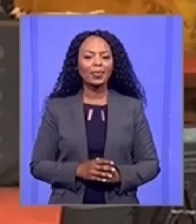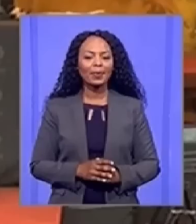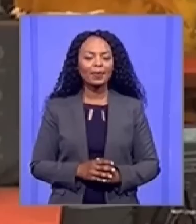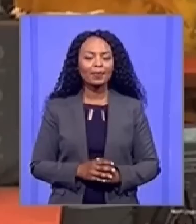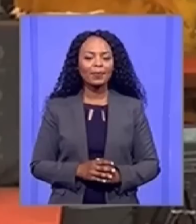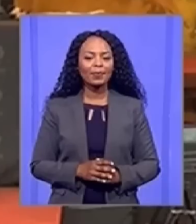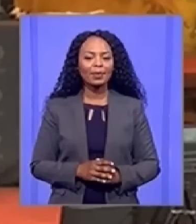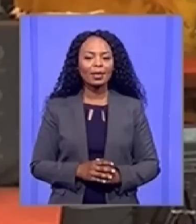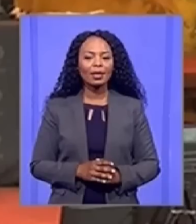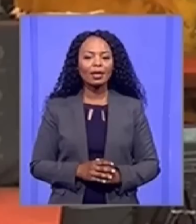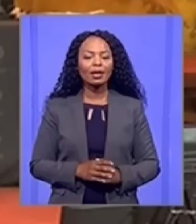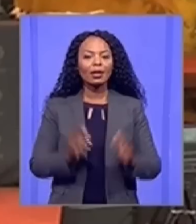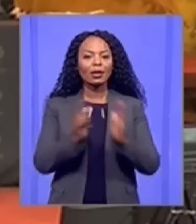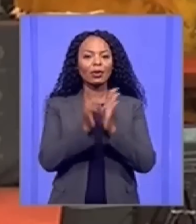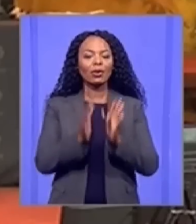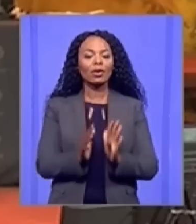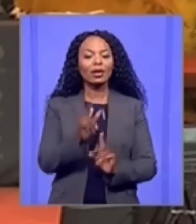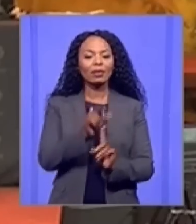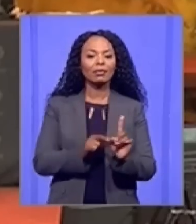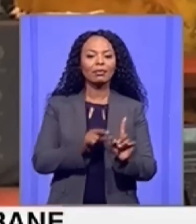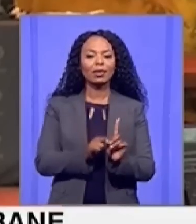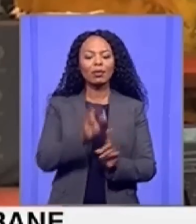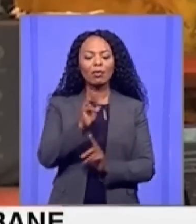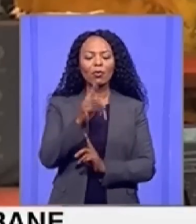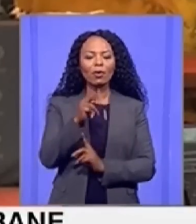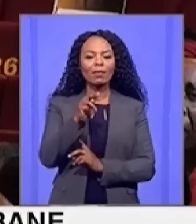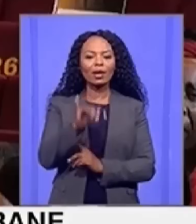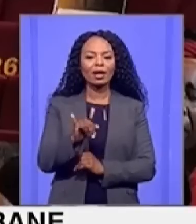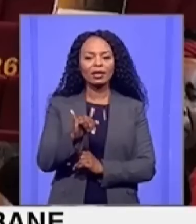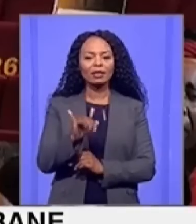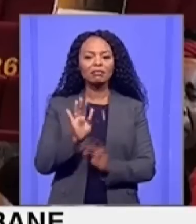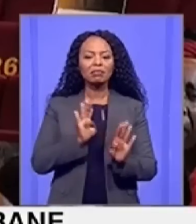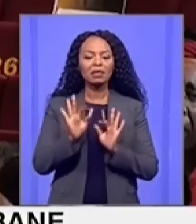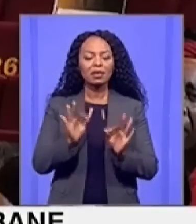Advocate Mkhwebane has misconducted herself and is incompetent.